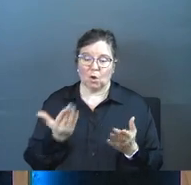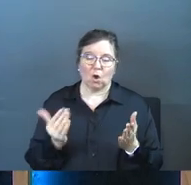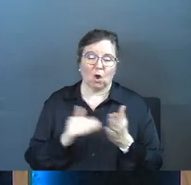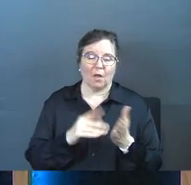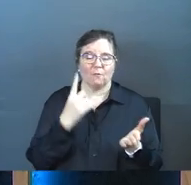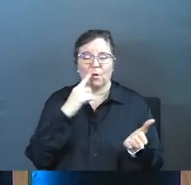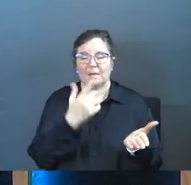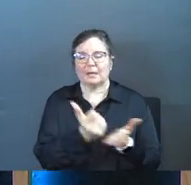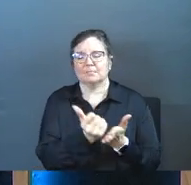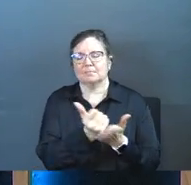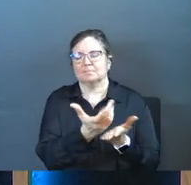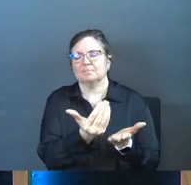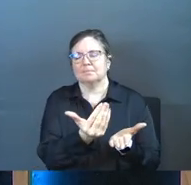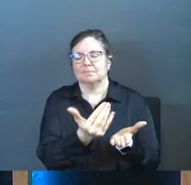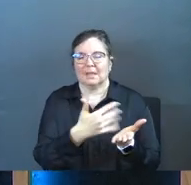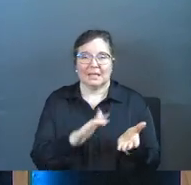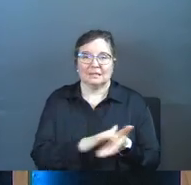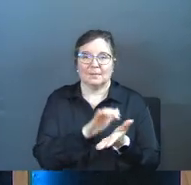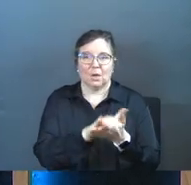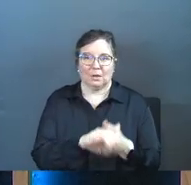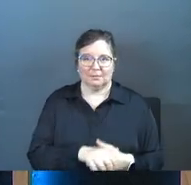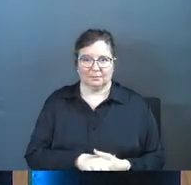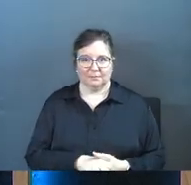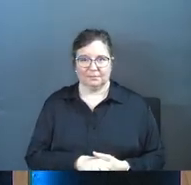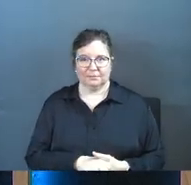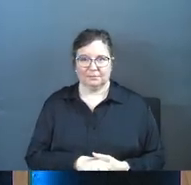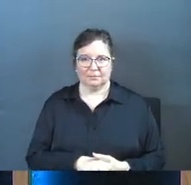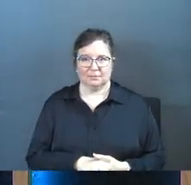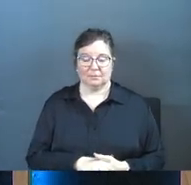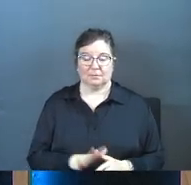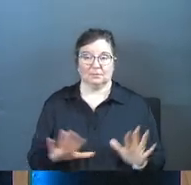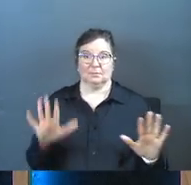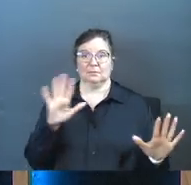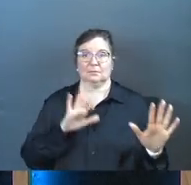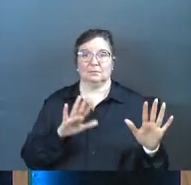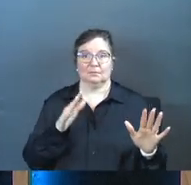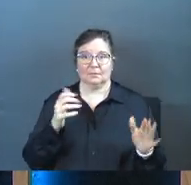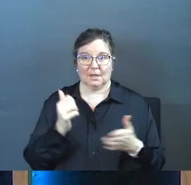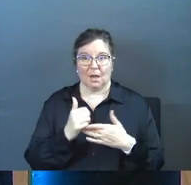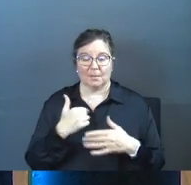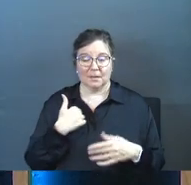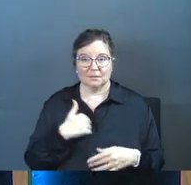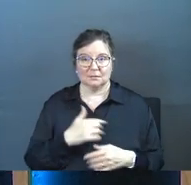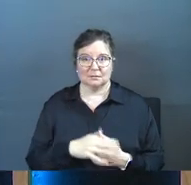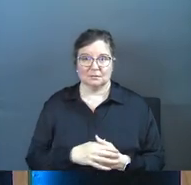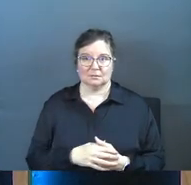all. Let's get married. Oh, God, help us.